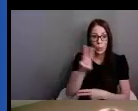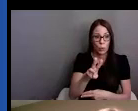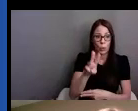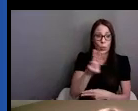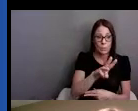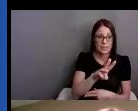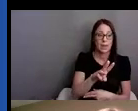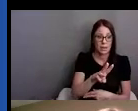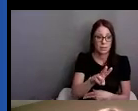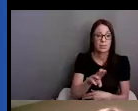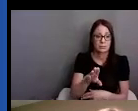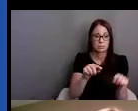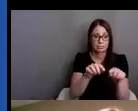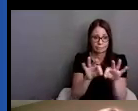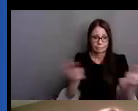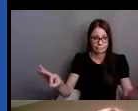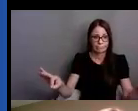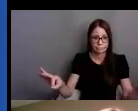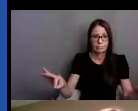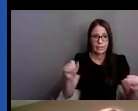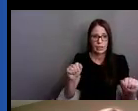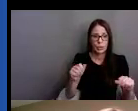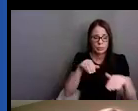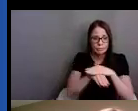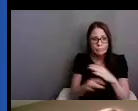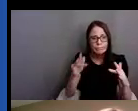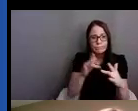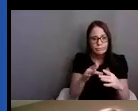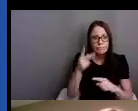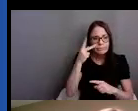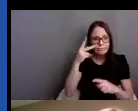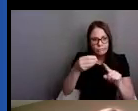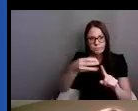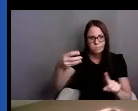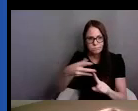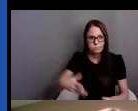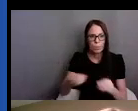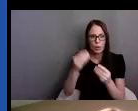Health Awareness Month and mental health more broadly in Colorado. Next slide, please.